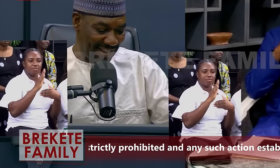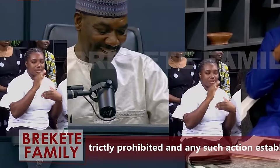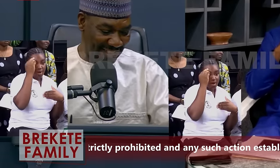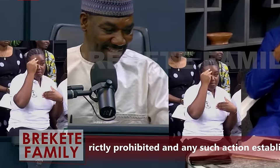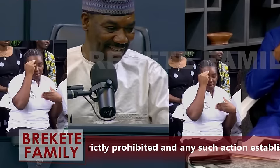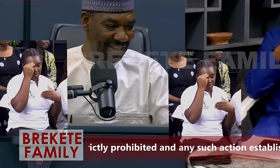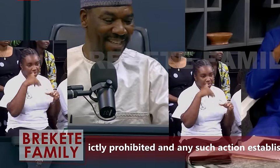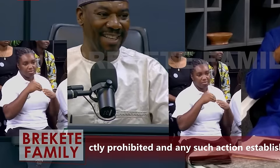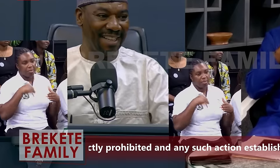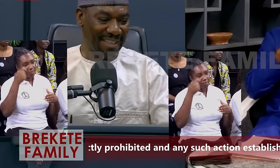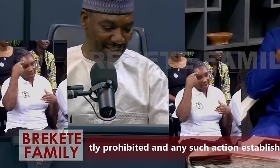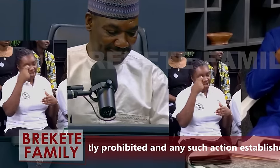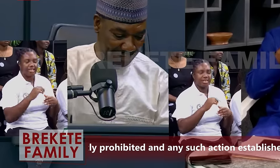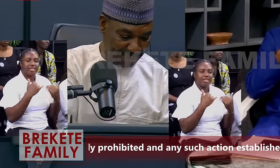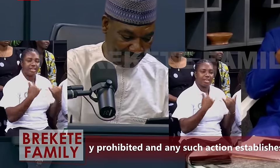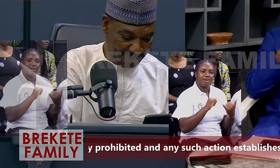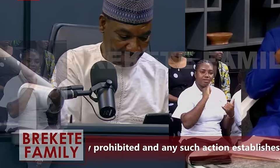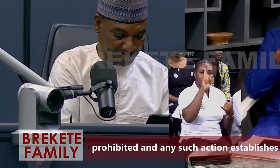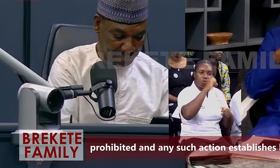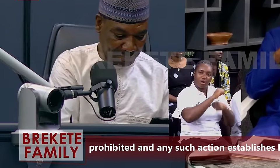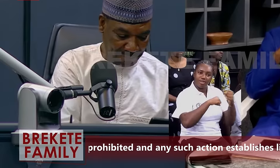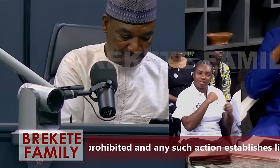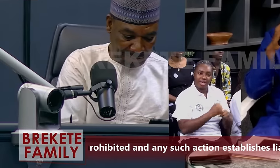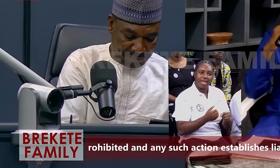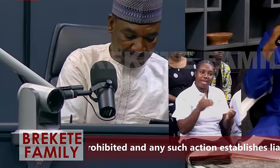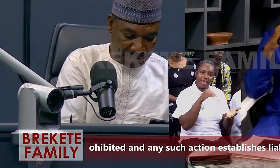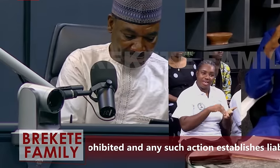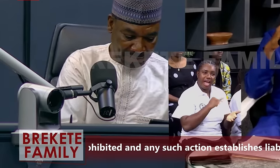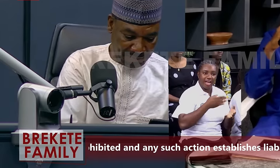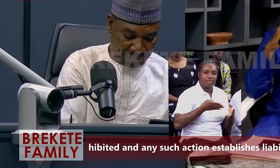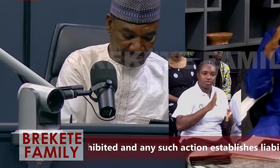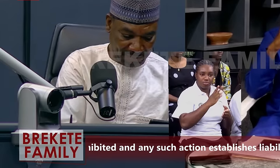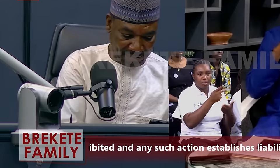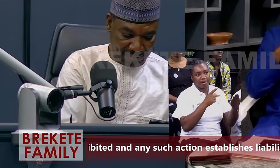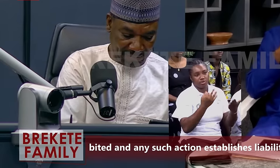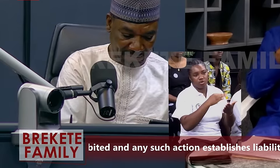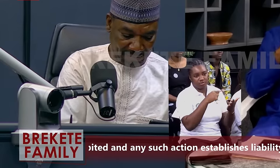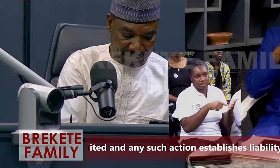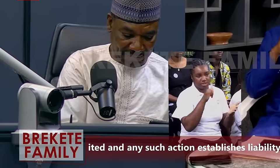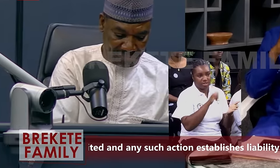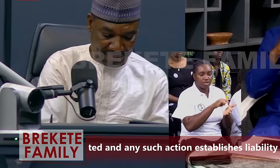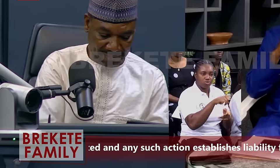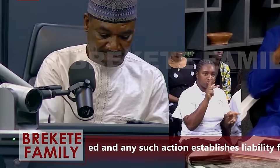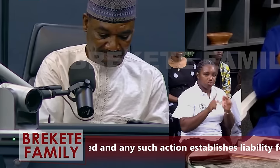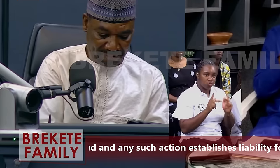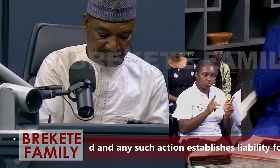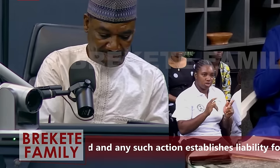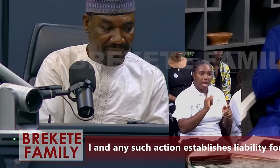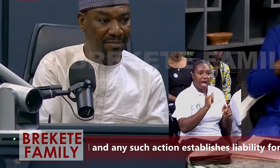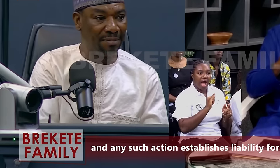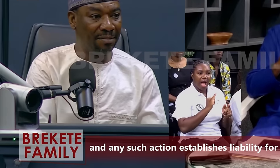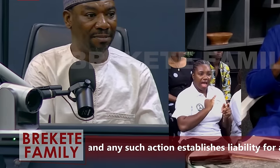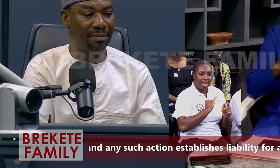Yeah. So it's already 1 year again. And I thought that I should be part of this that you are doing. So I'm